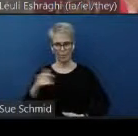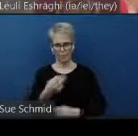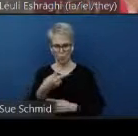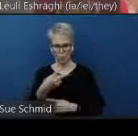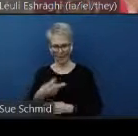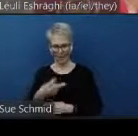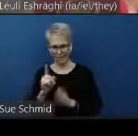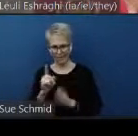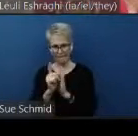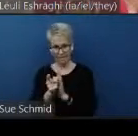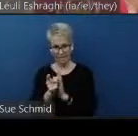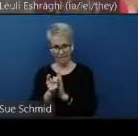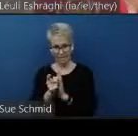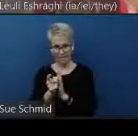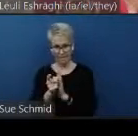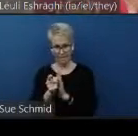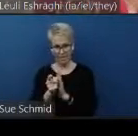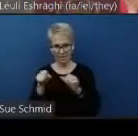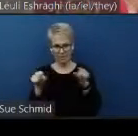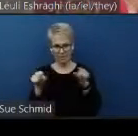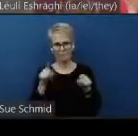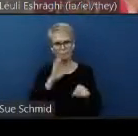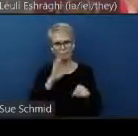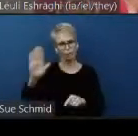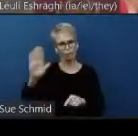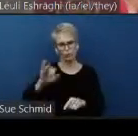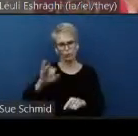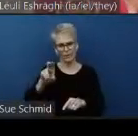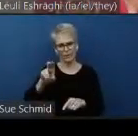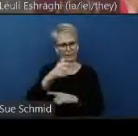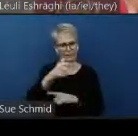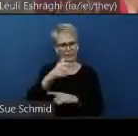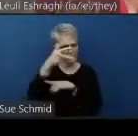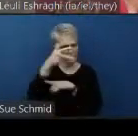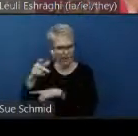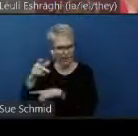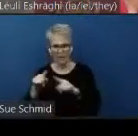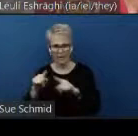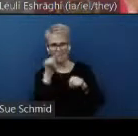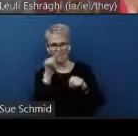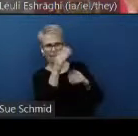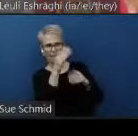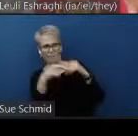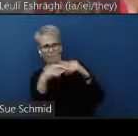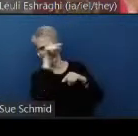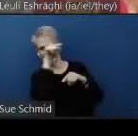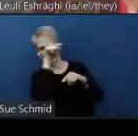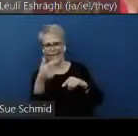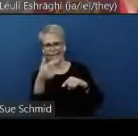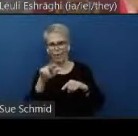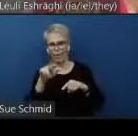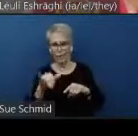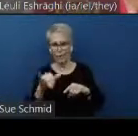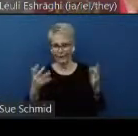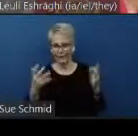and those are both of Jessica's works, and then they're back part of the gallery. So without further ado.